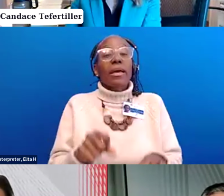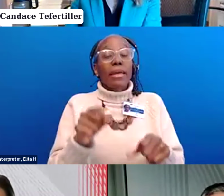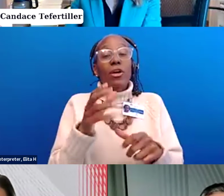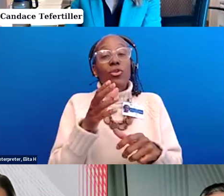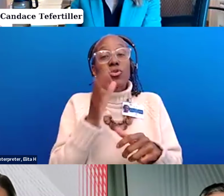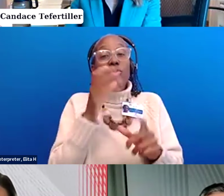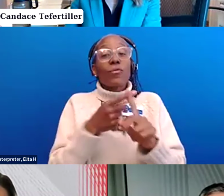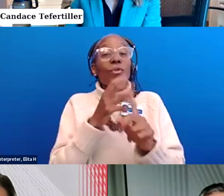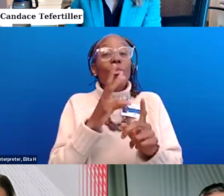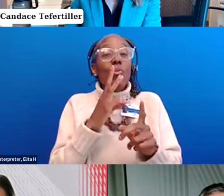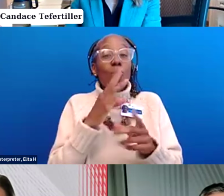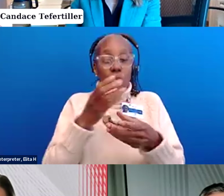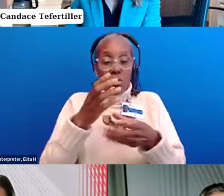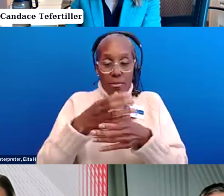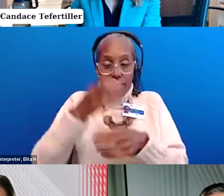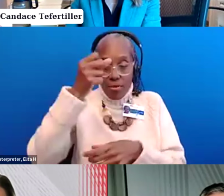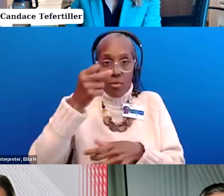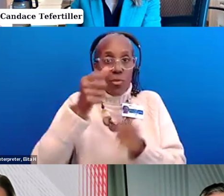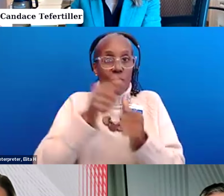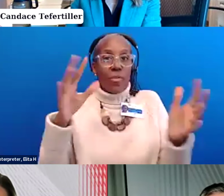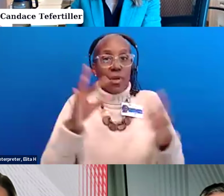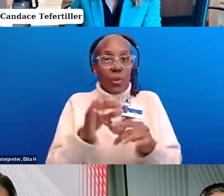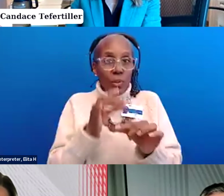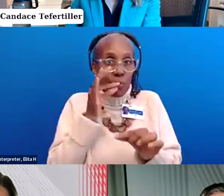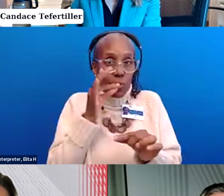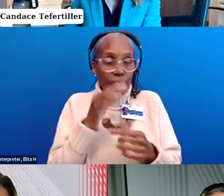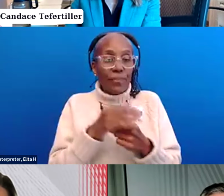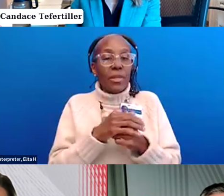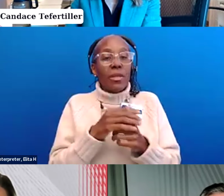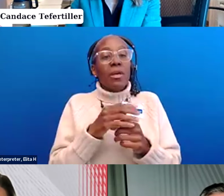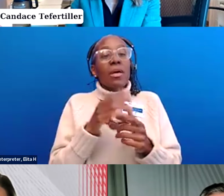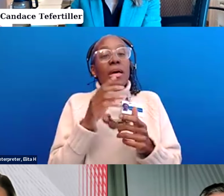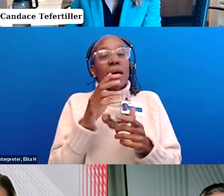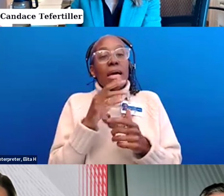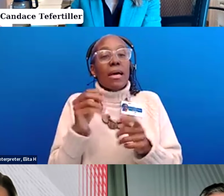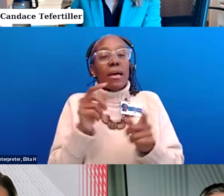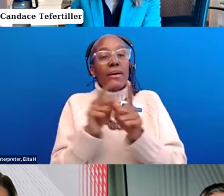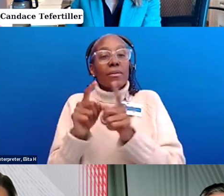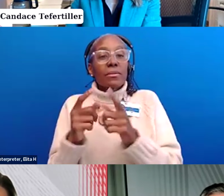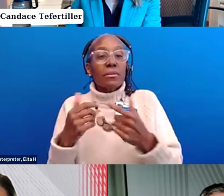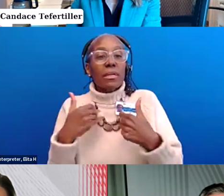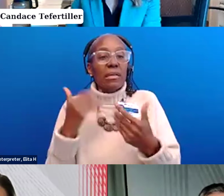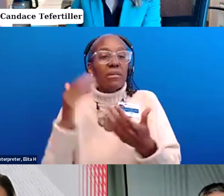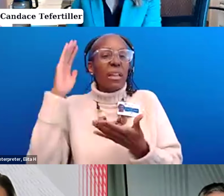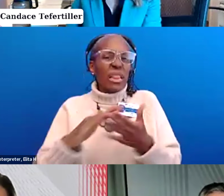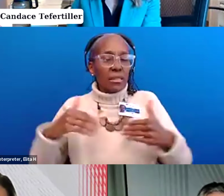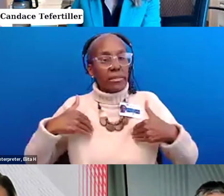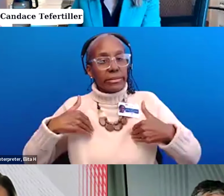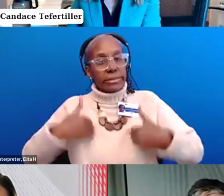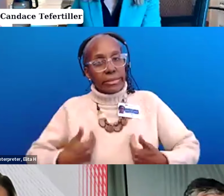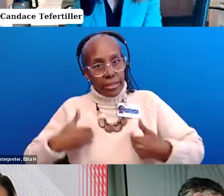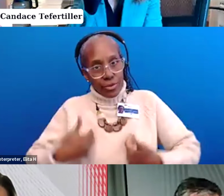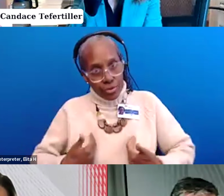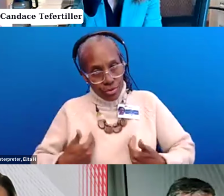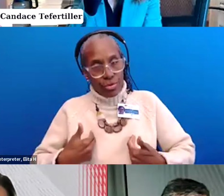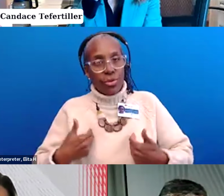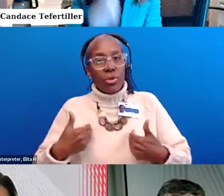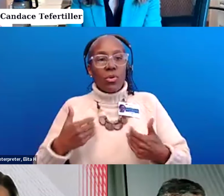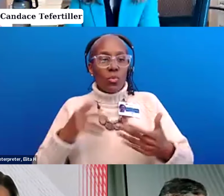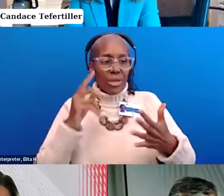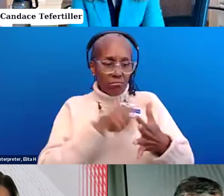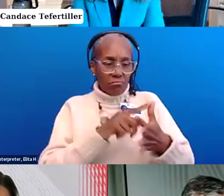a water bottle or a glass without a straw. And I would say there's also less fatigue when engaging in all